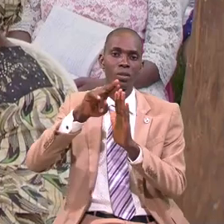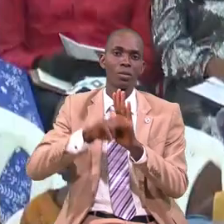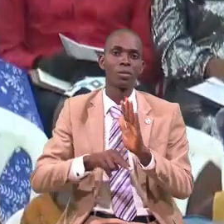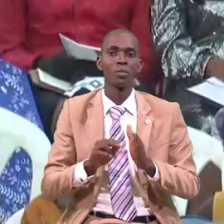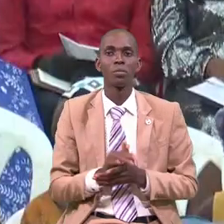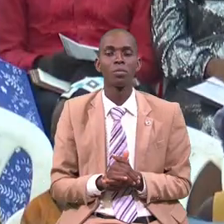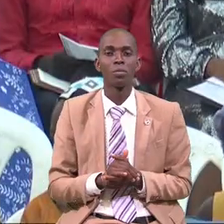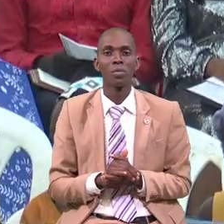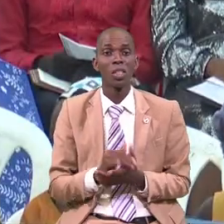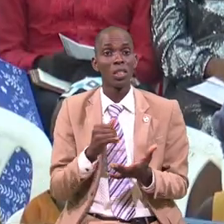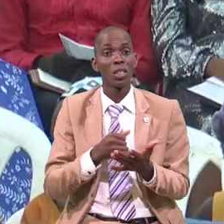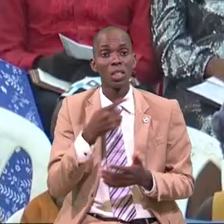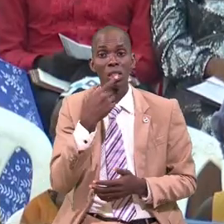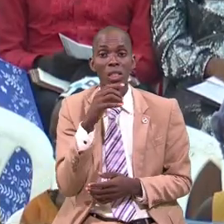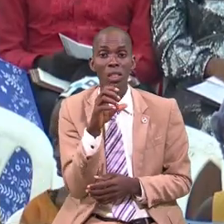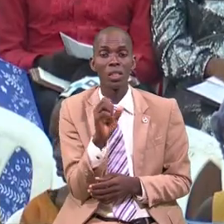It tells us